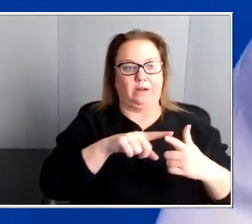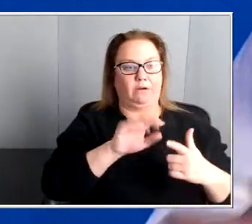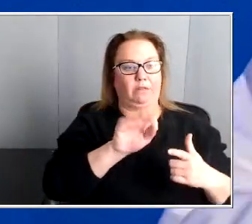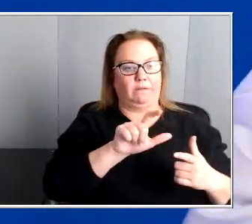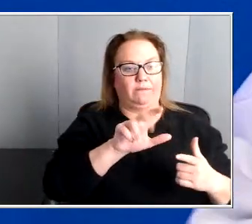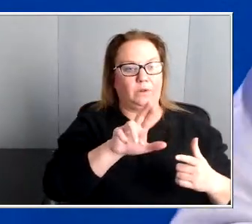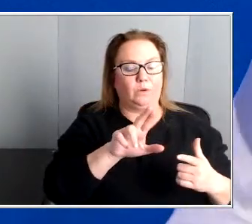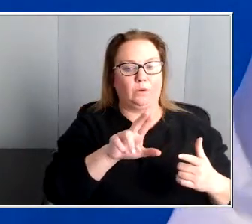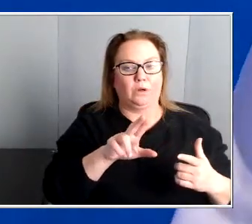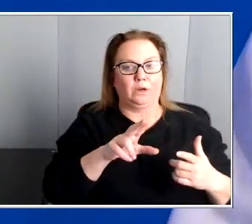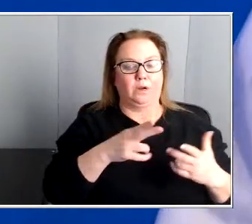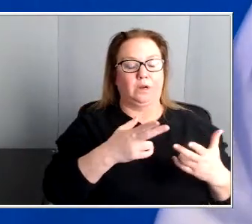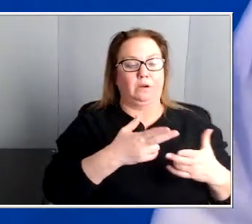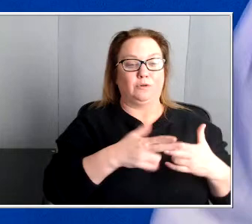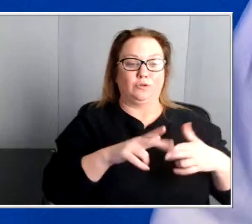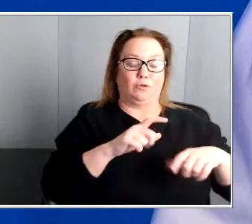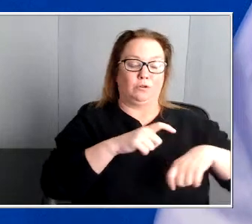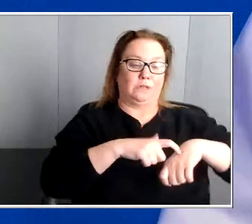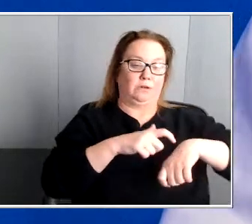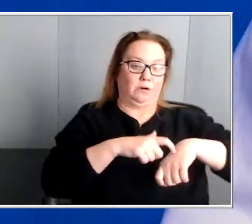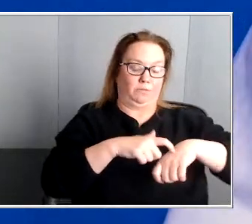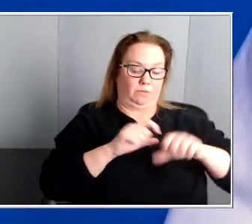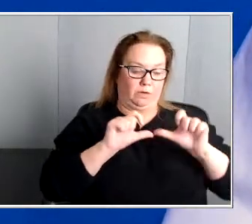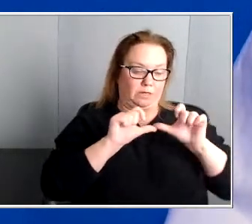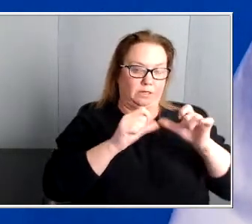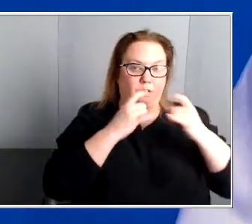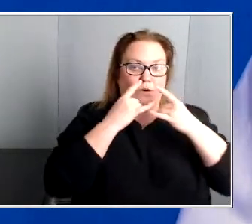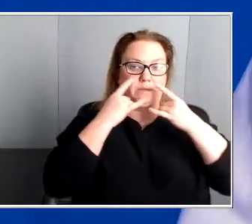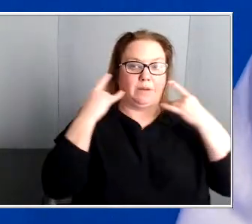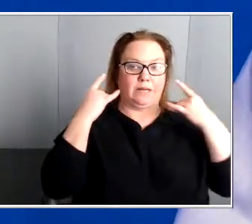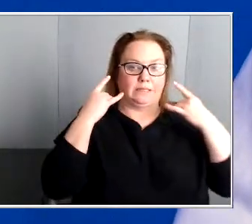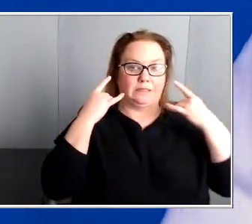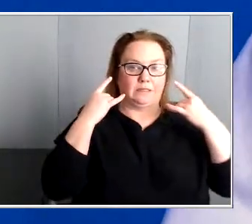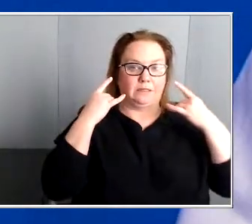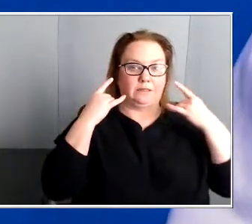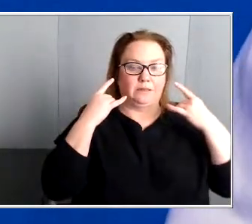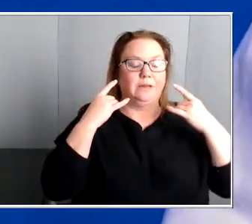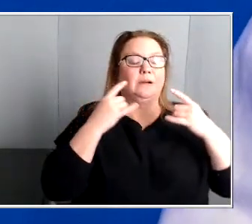for the short term, we absolutely will continue wearing masks in